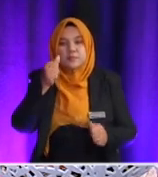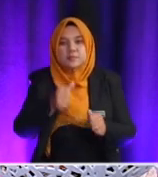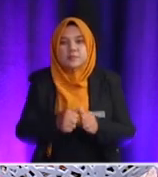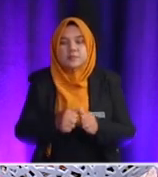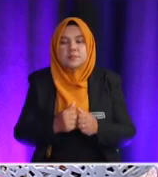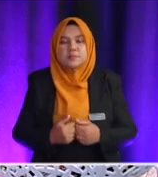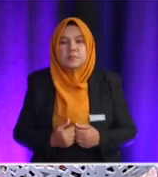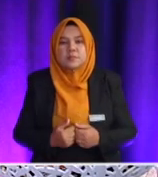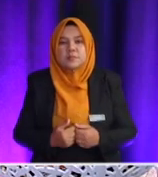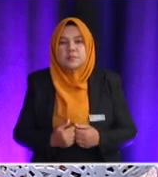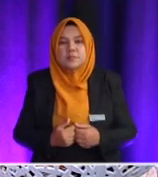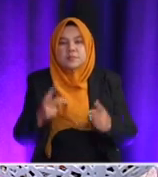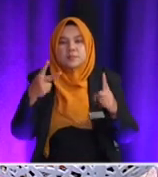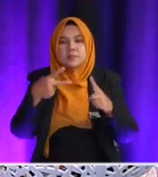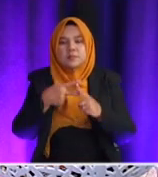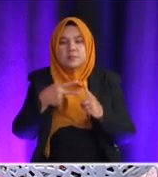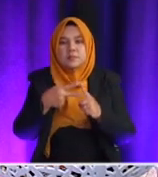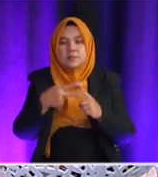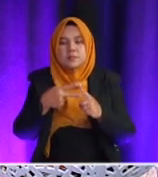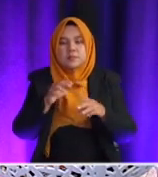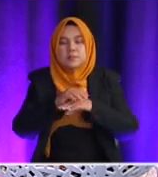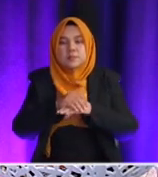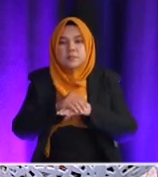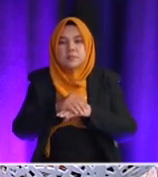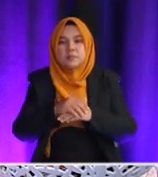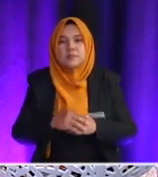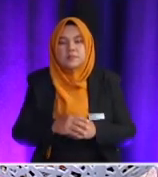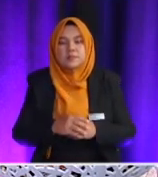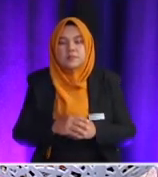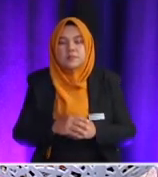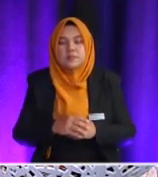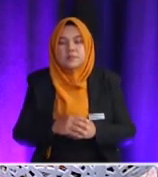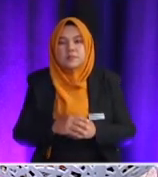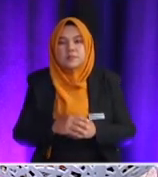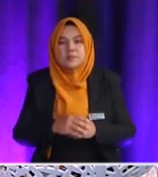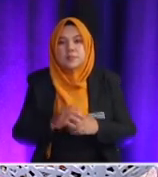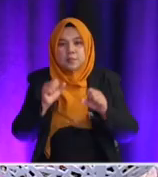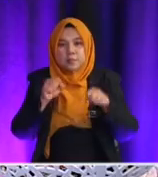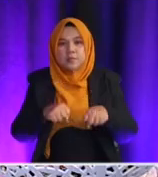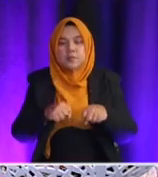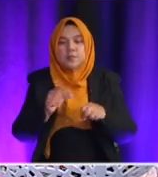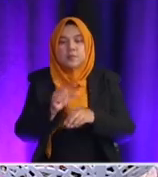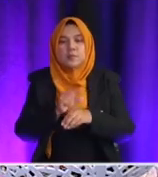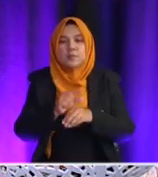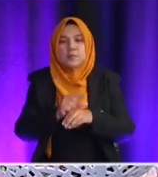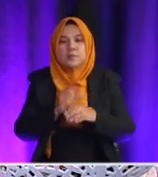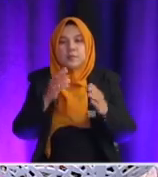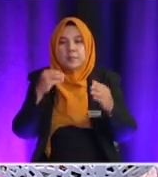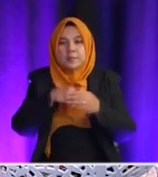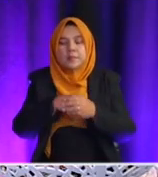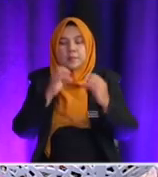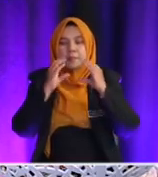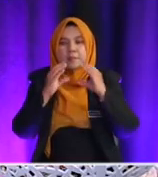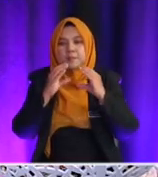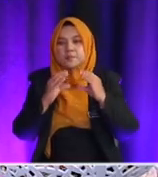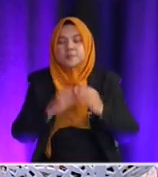watching, the vocabularies we learn in English class, perhaps you can jot it down in your notebook so that you can use it in your speech and everyday